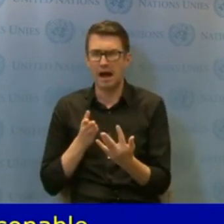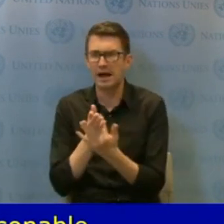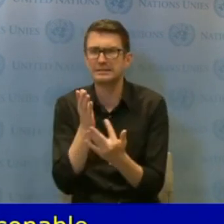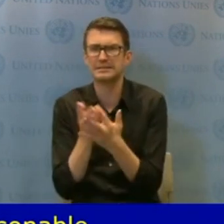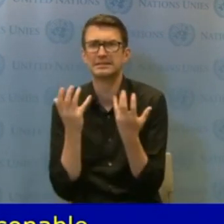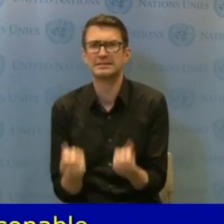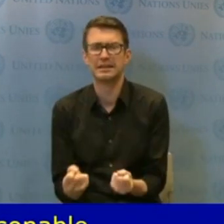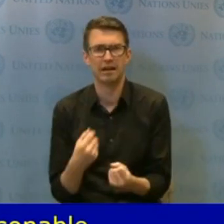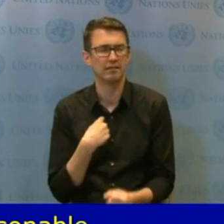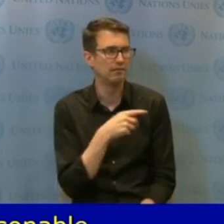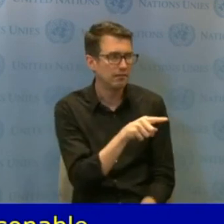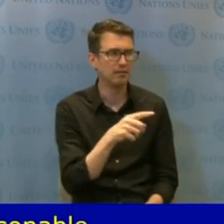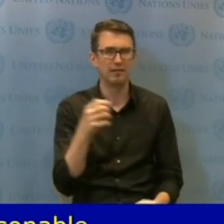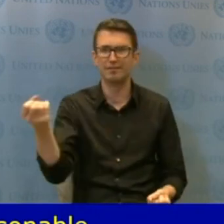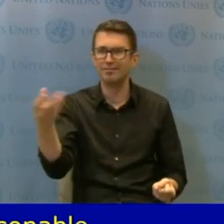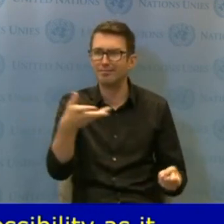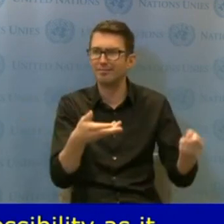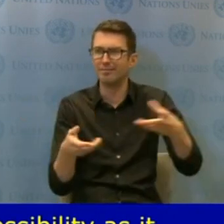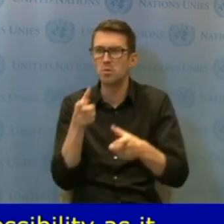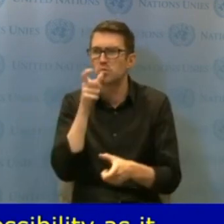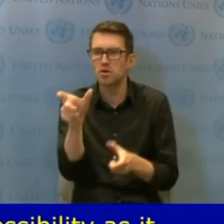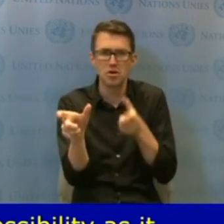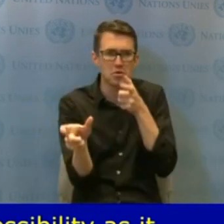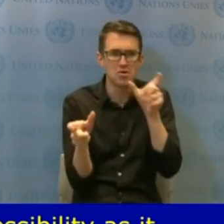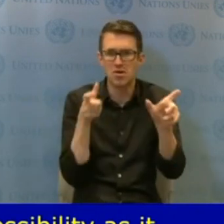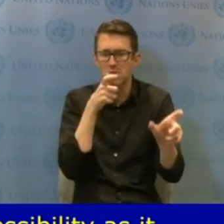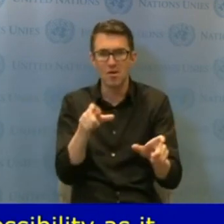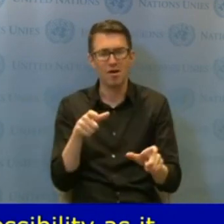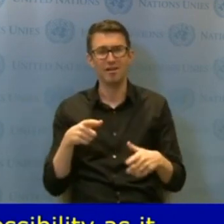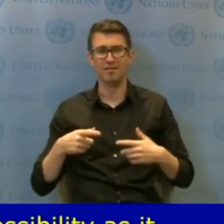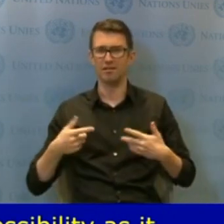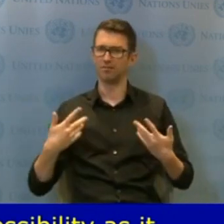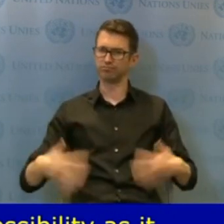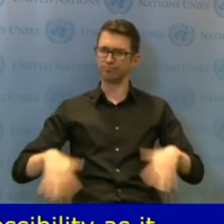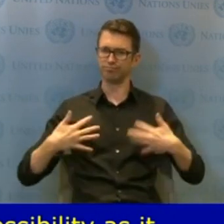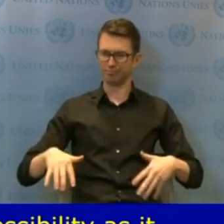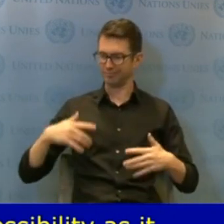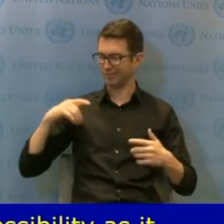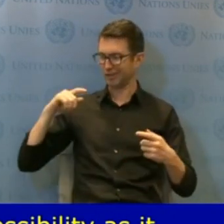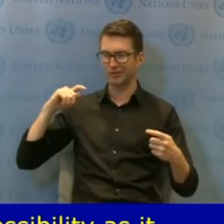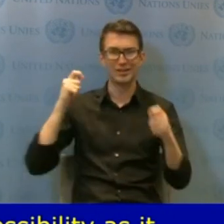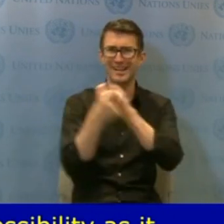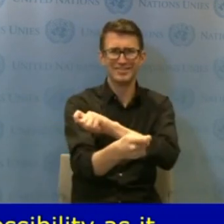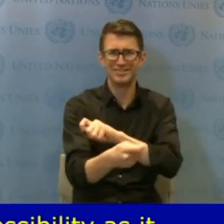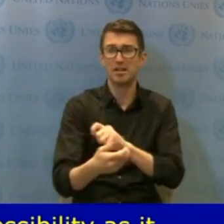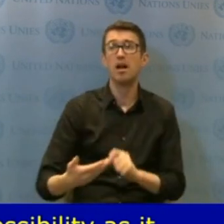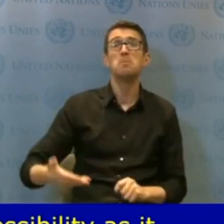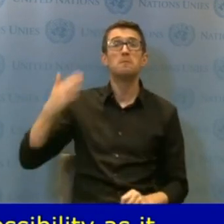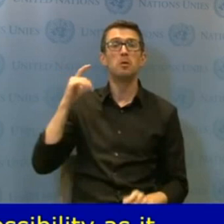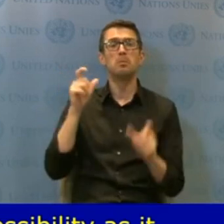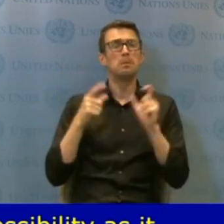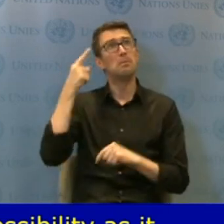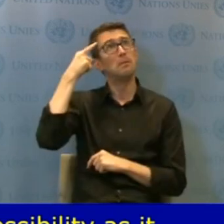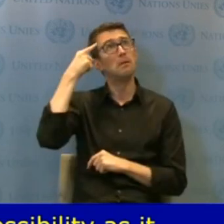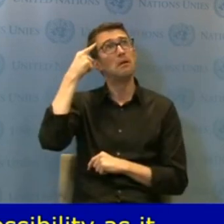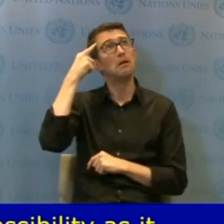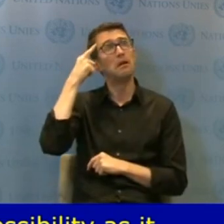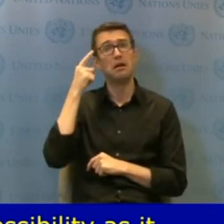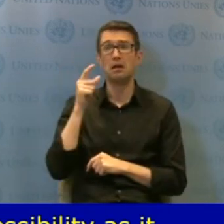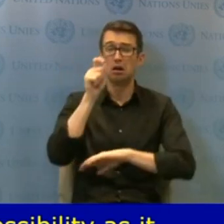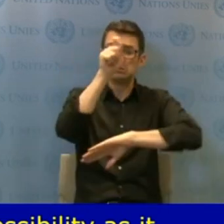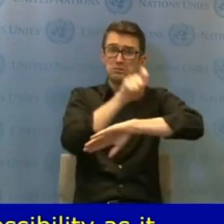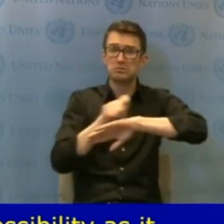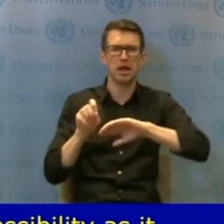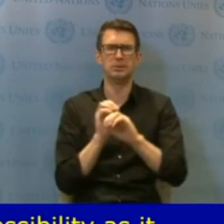we have several tools. We have efforts in all of the countries around the